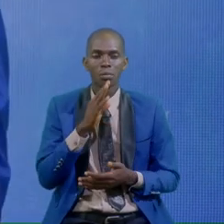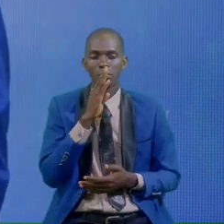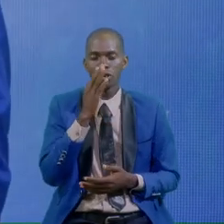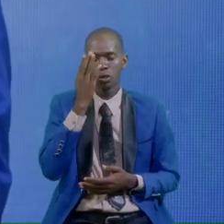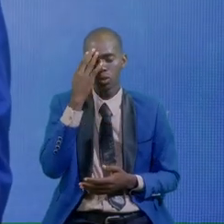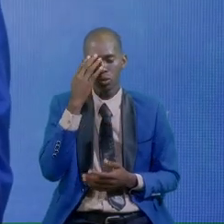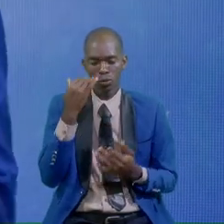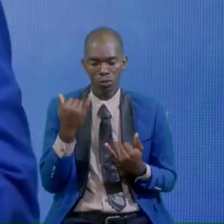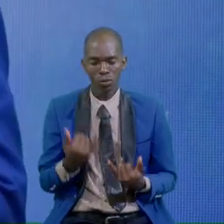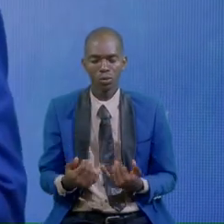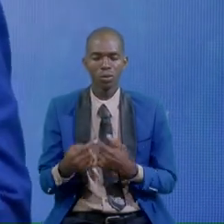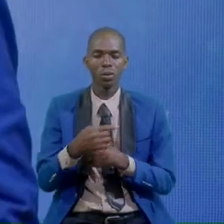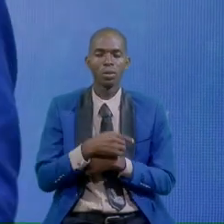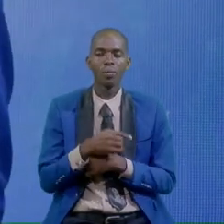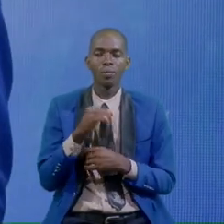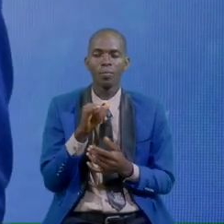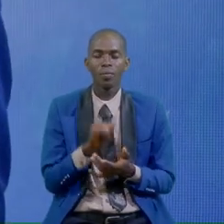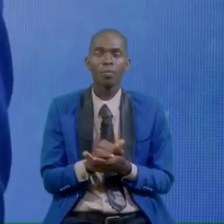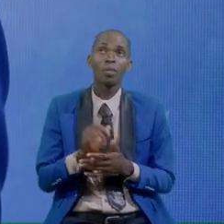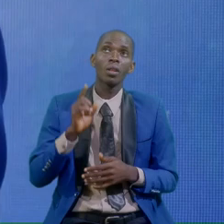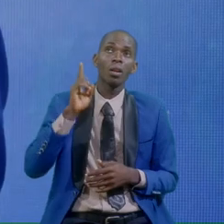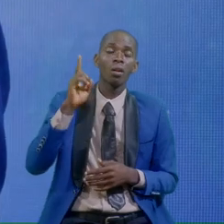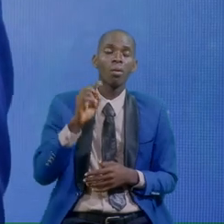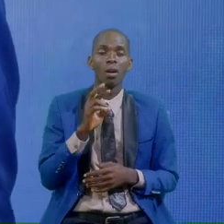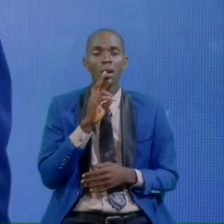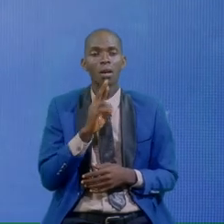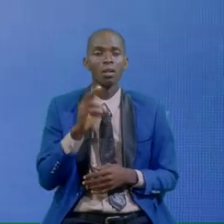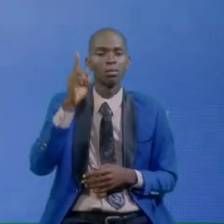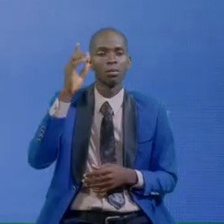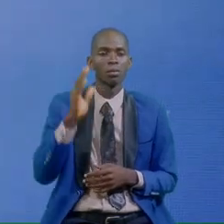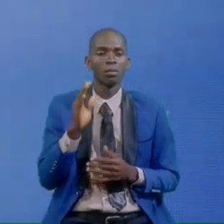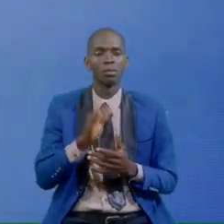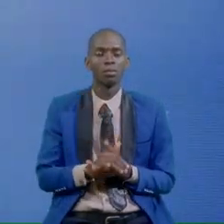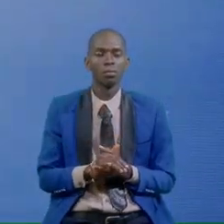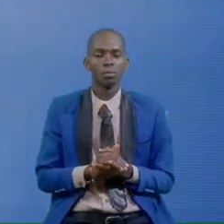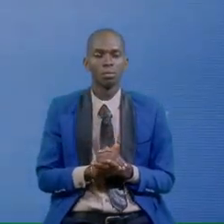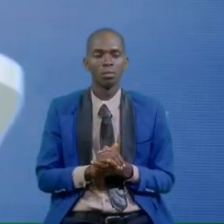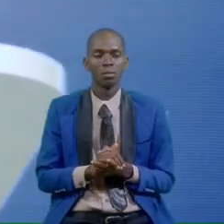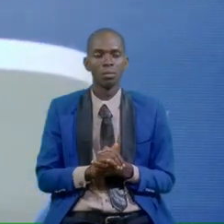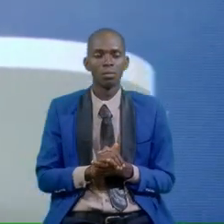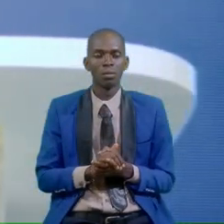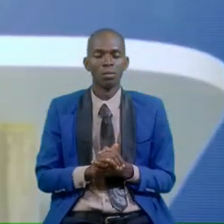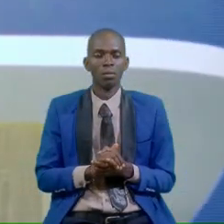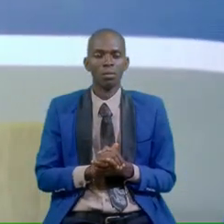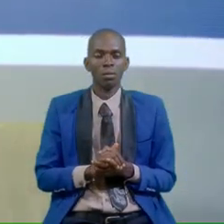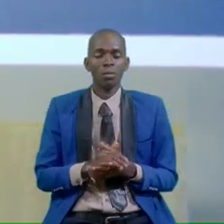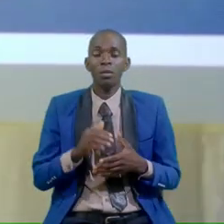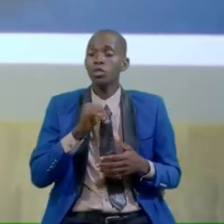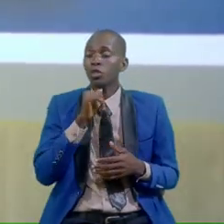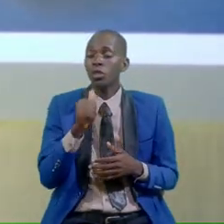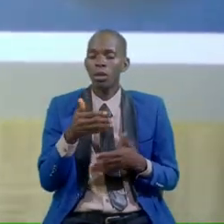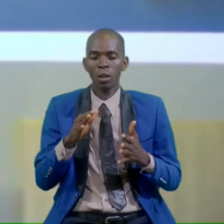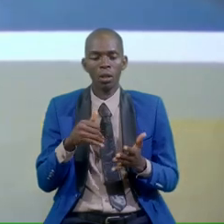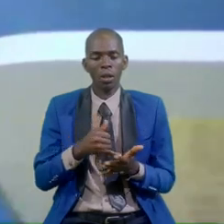this day that thou art God. Not let it be known this